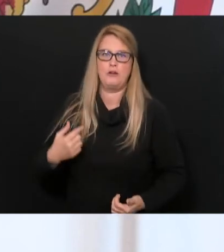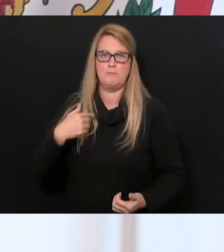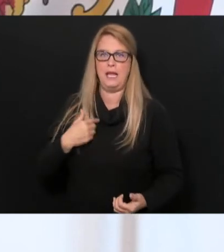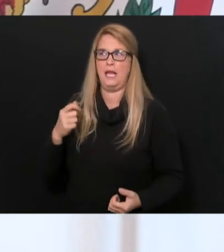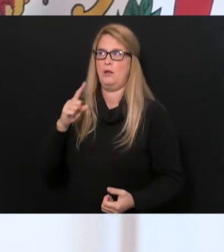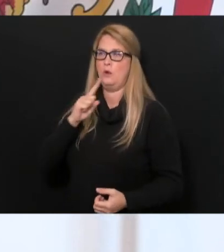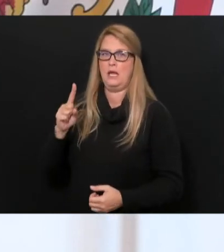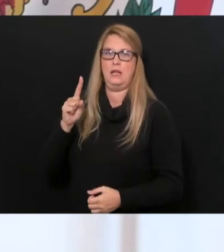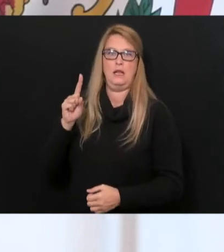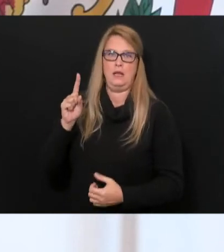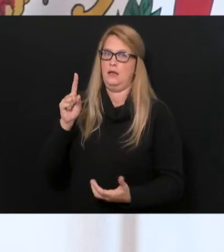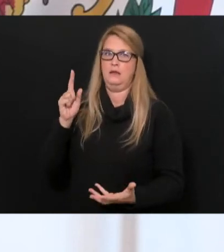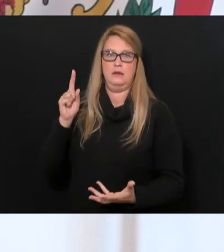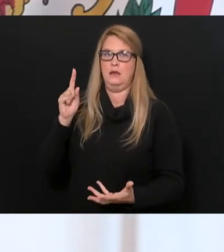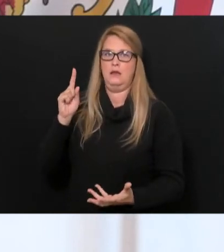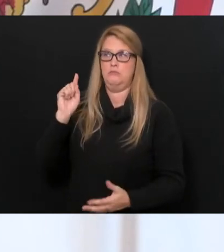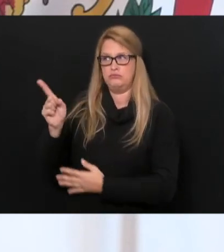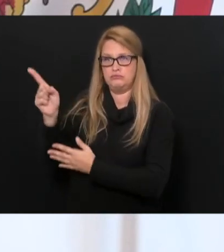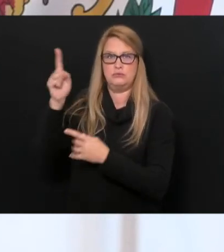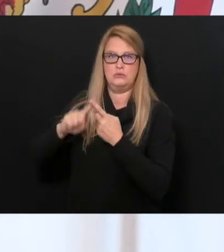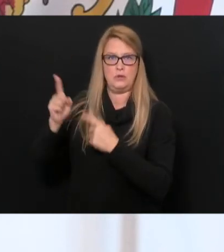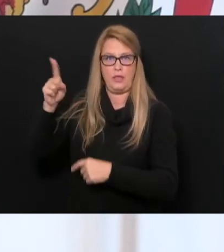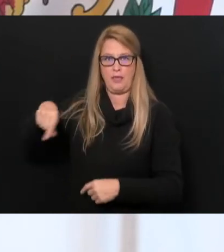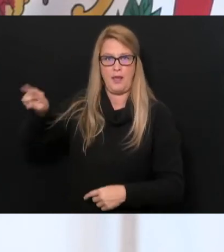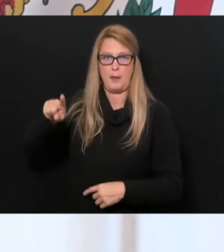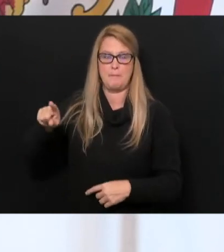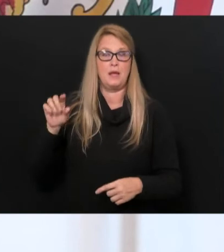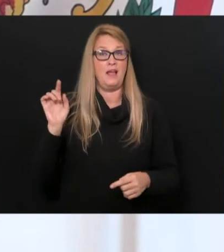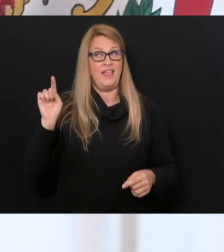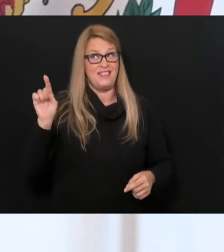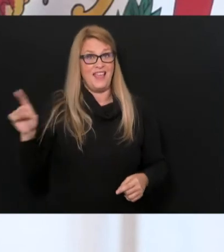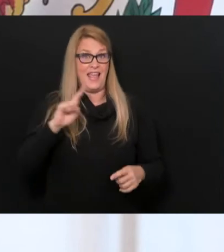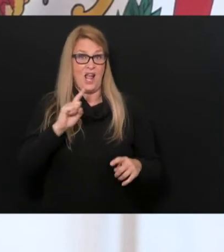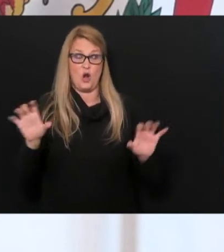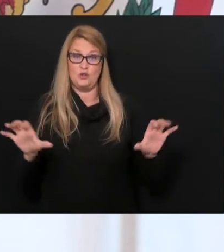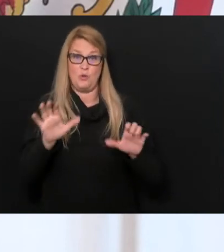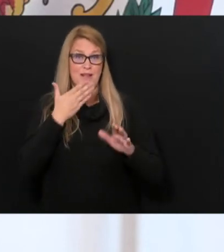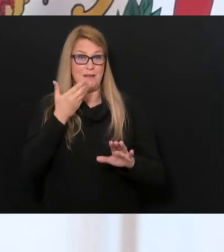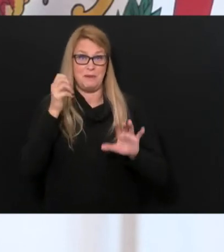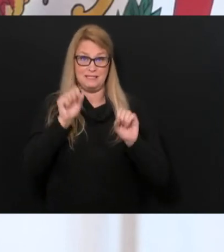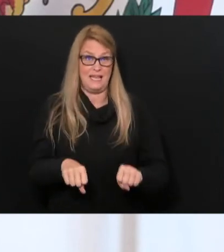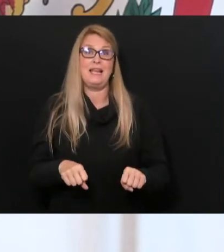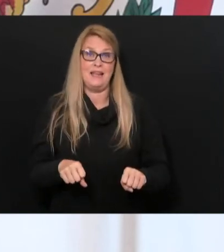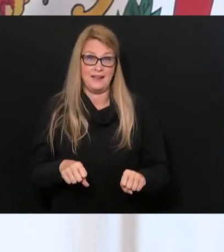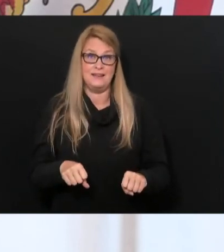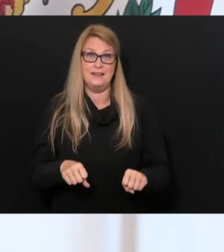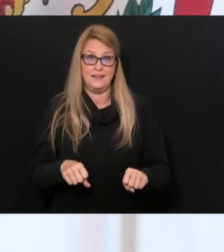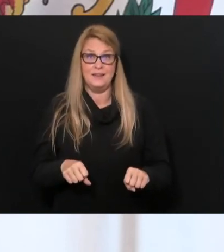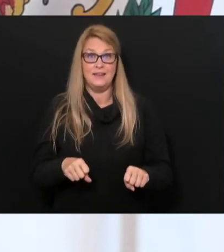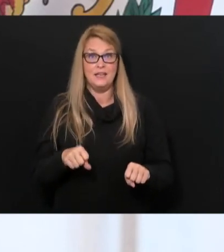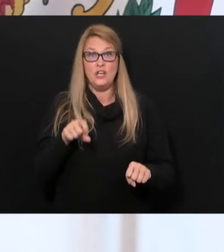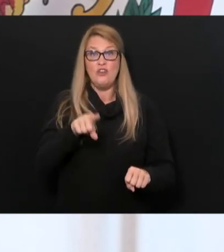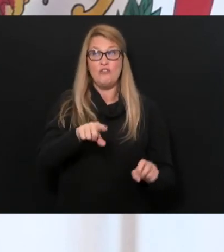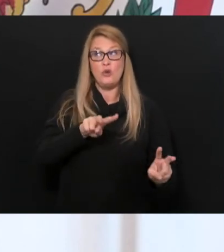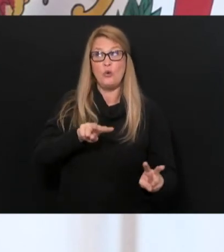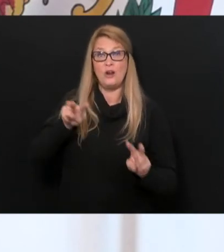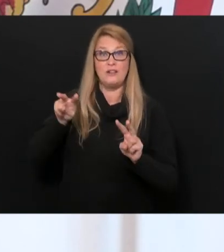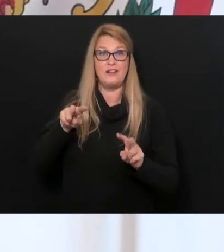really and truly, I'm not going to quit hollering. And they're doing the very, very best that they can possibly do. If you really look at that